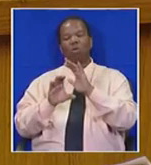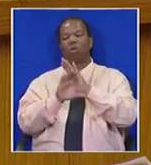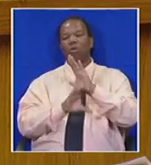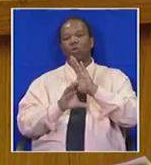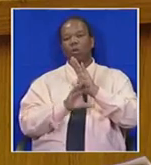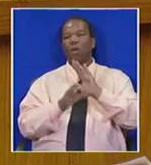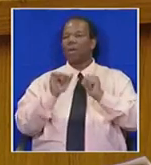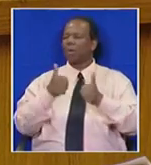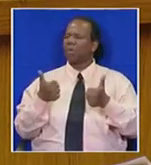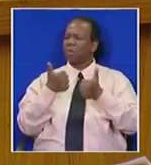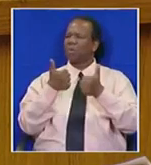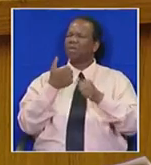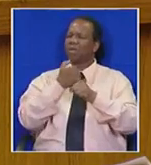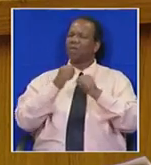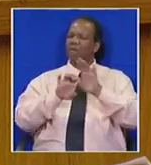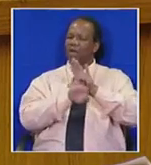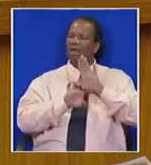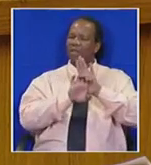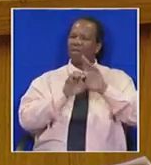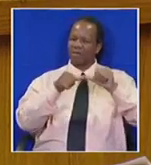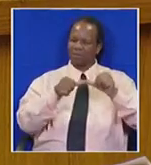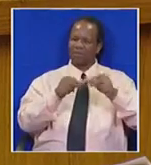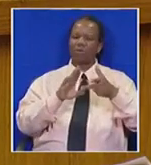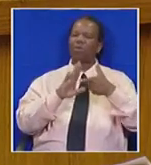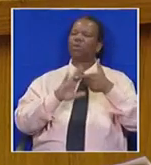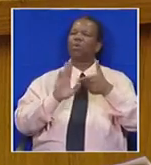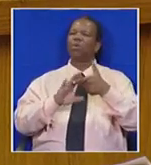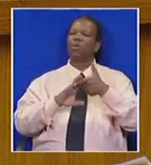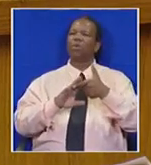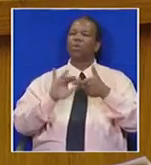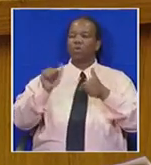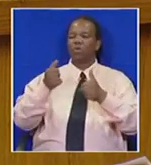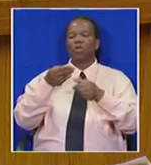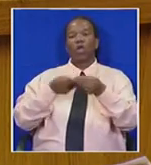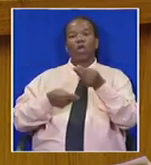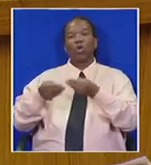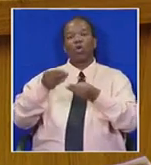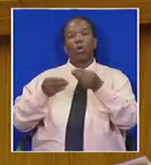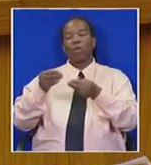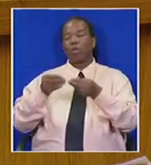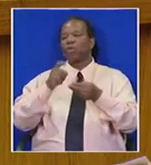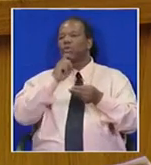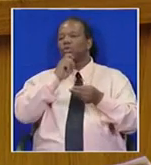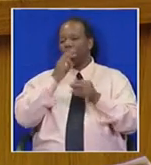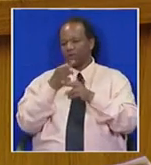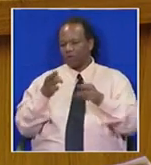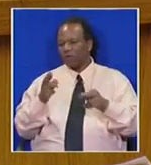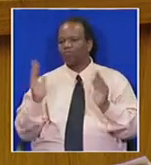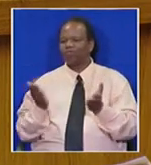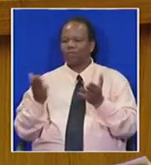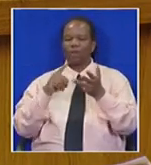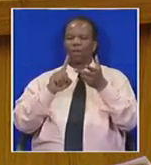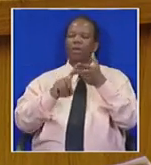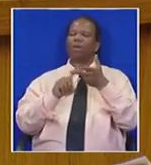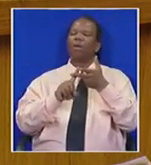professional ethics must be promoted and maintained. 2, efficient economic use of resources must be promoted.